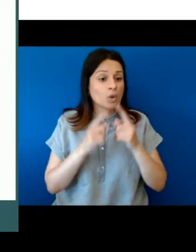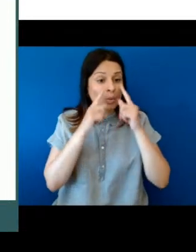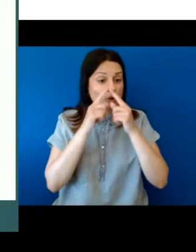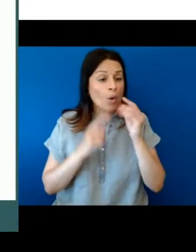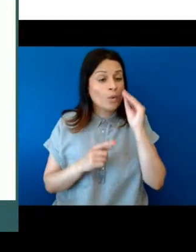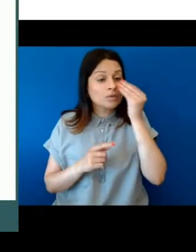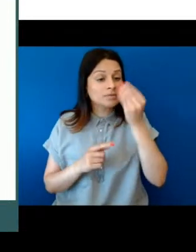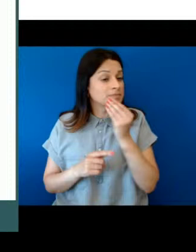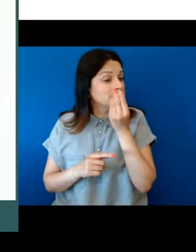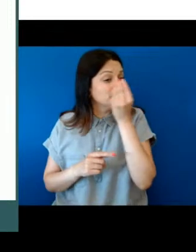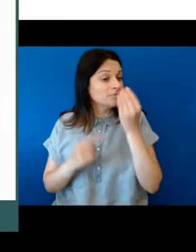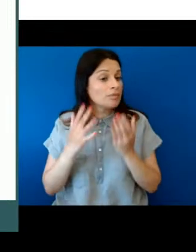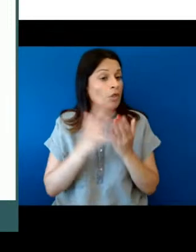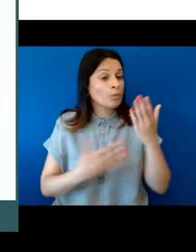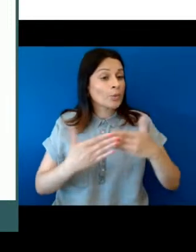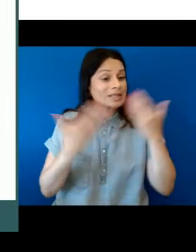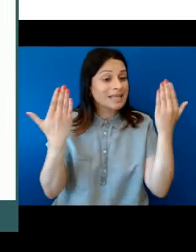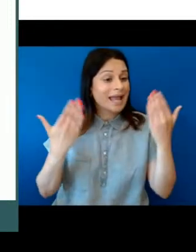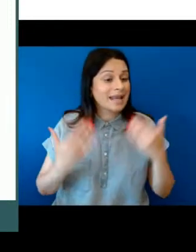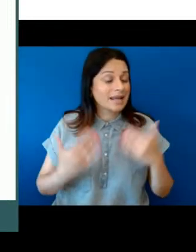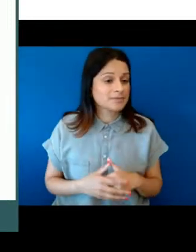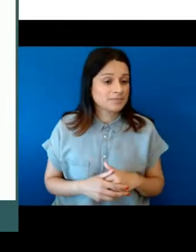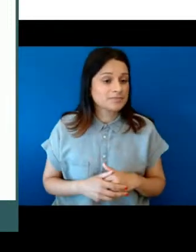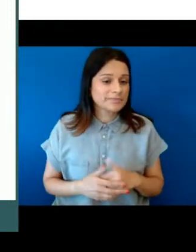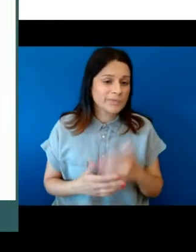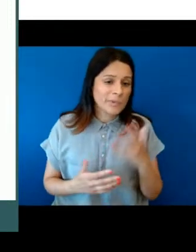the day whenever people are out and about.